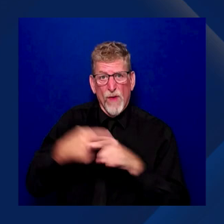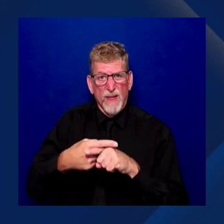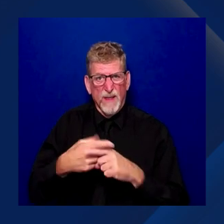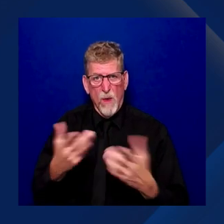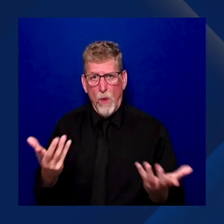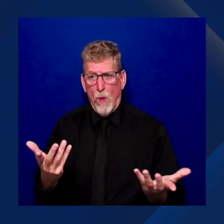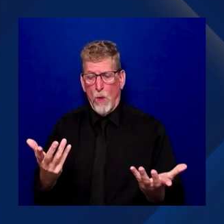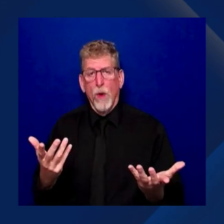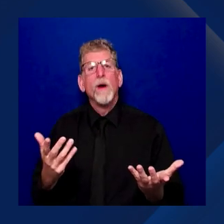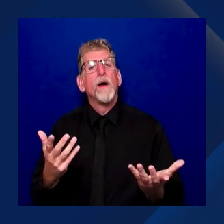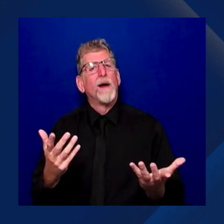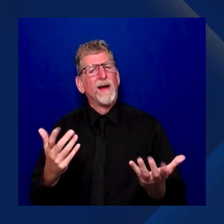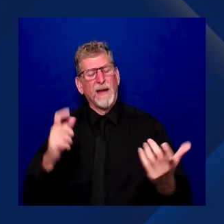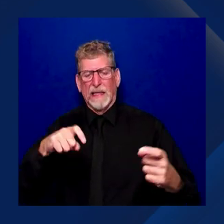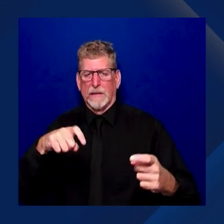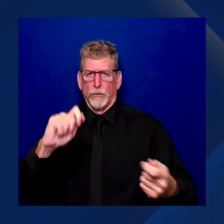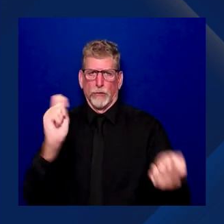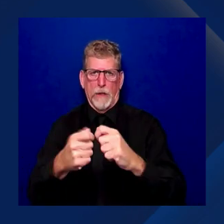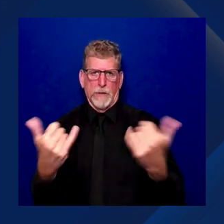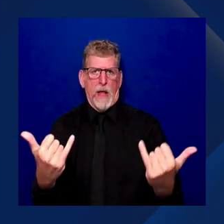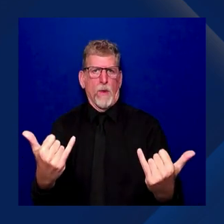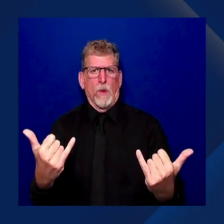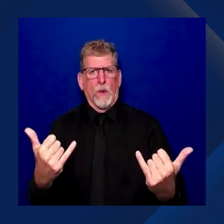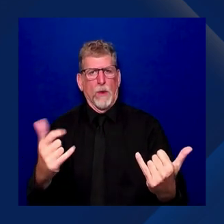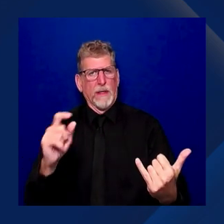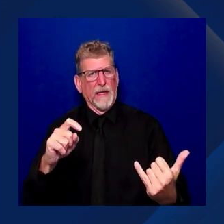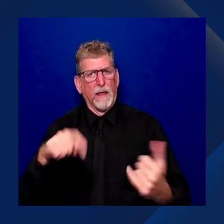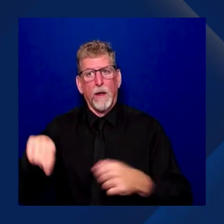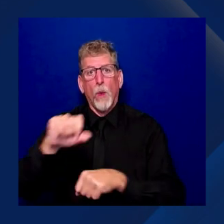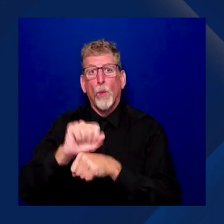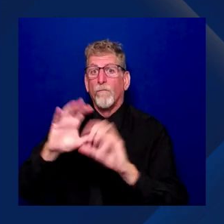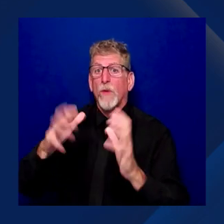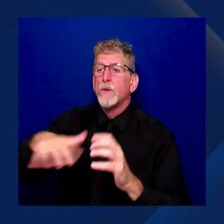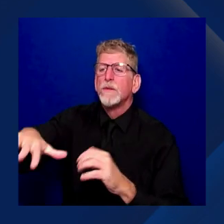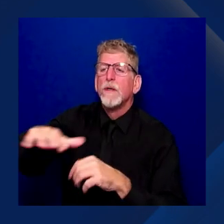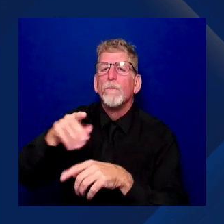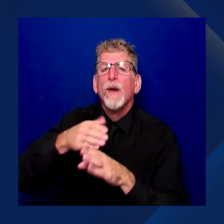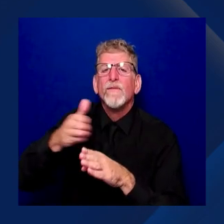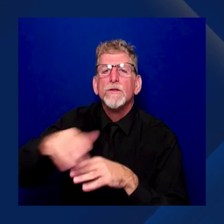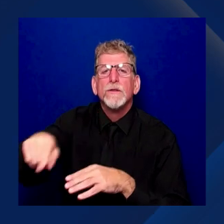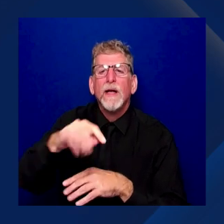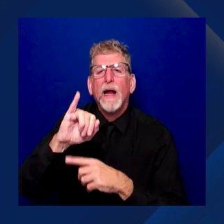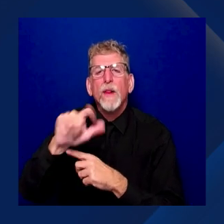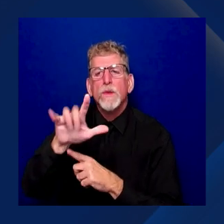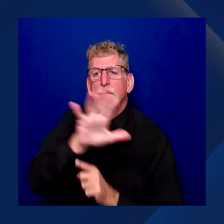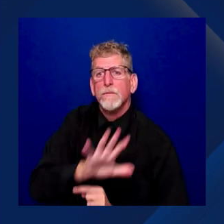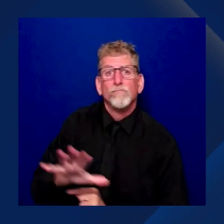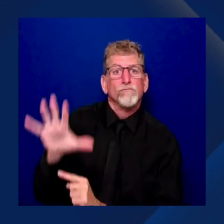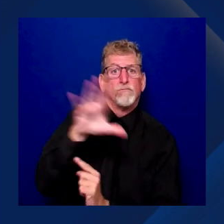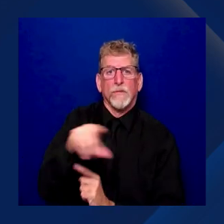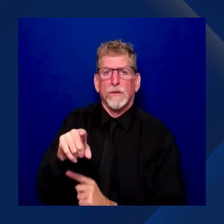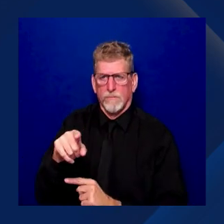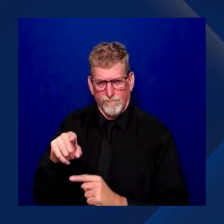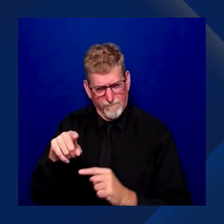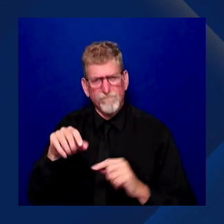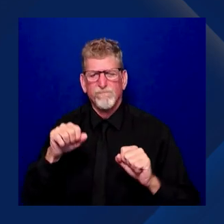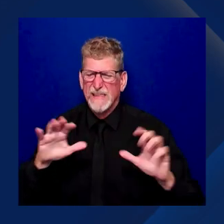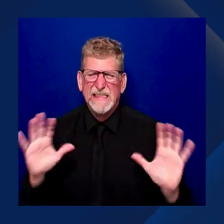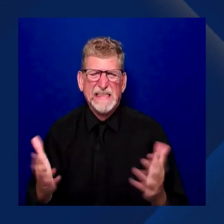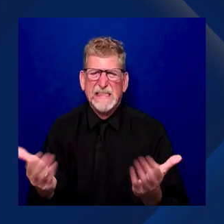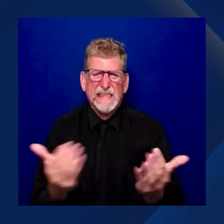The workforce, we have been intentional in our state of Illinois, specifically with my work at Melanated